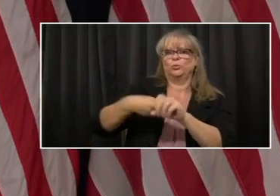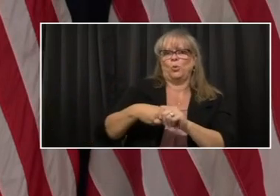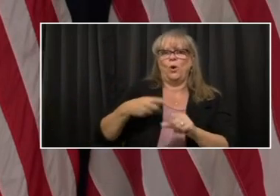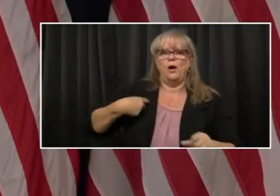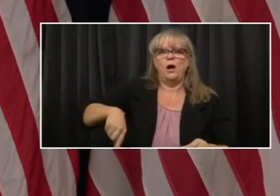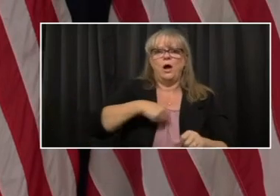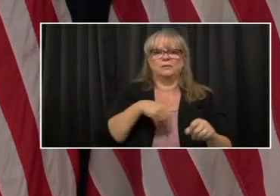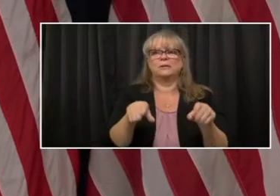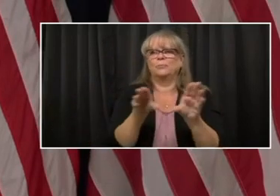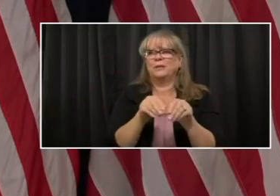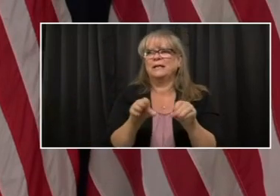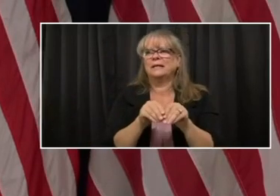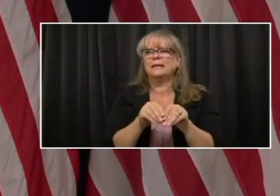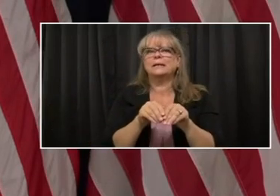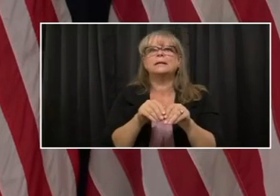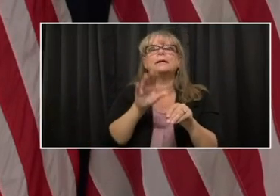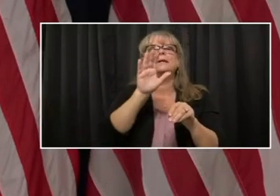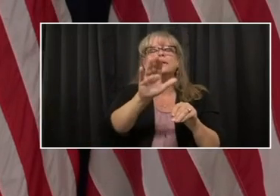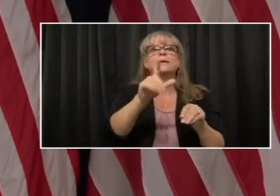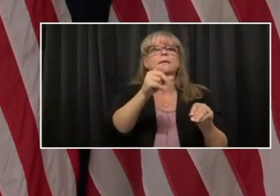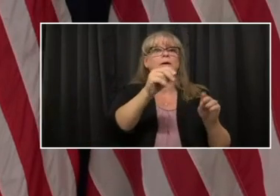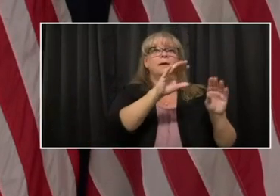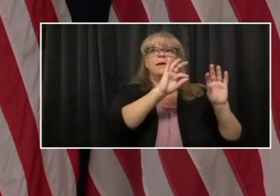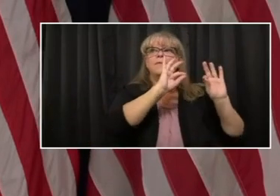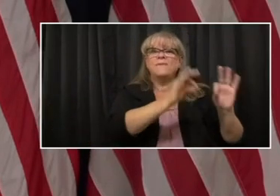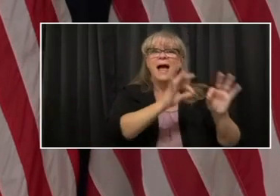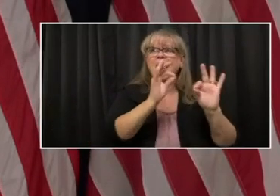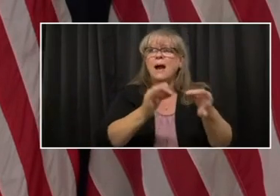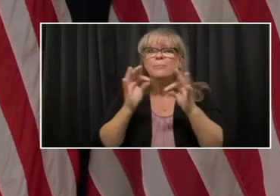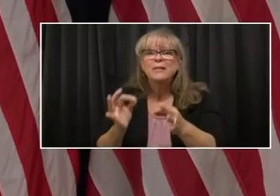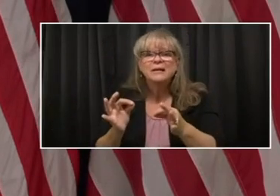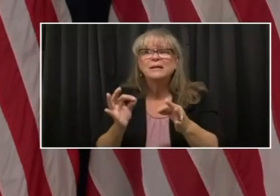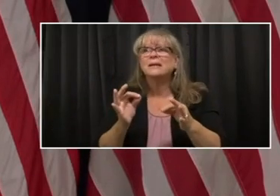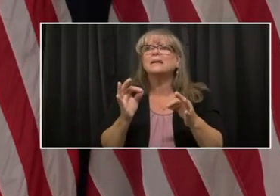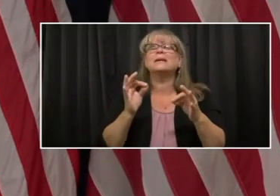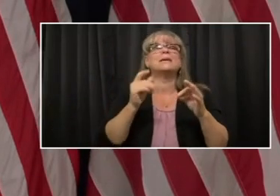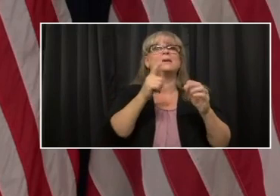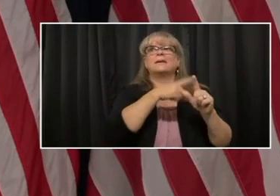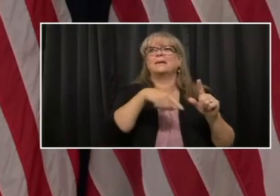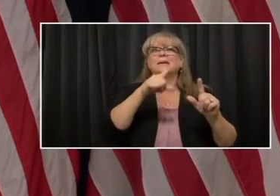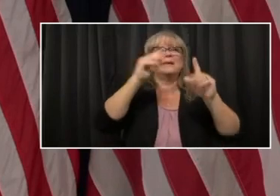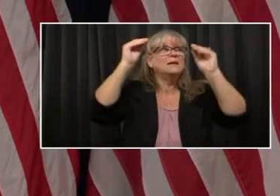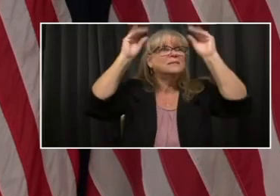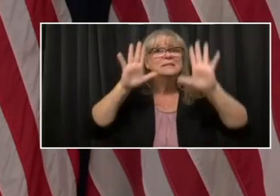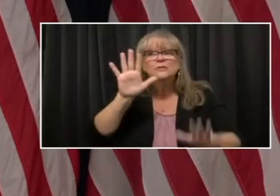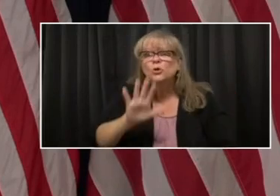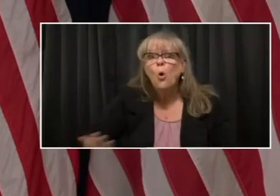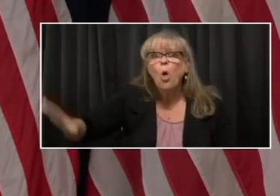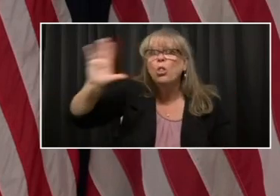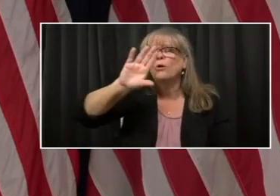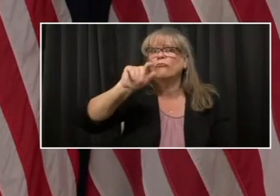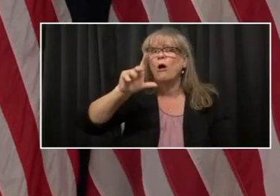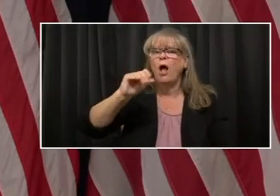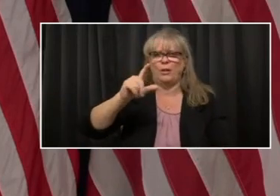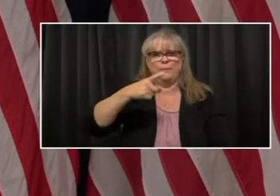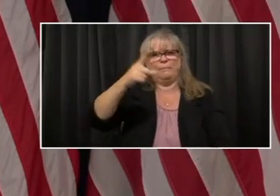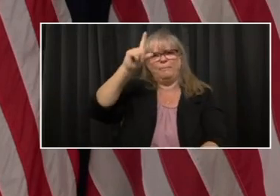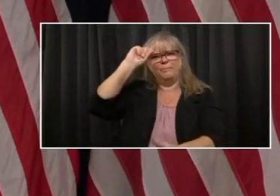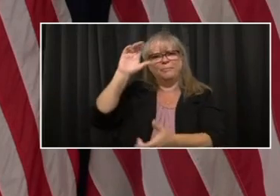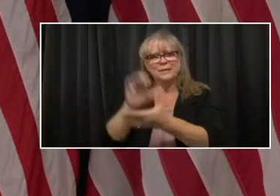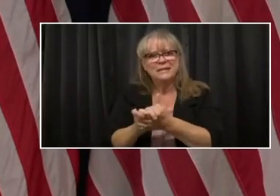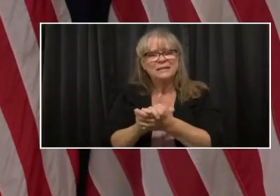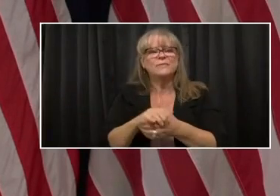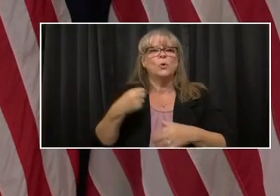a teacher in Colorado that doesn't have multiple strong feelings about this back-to-school period.